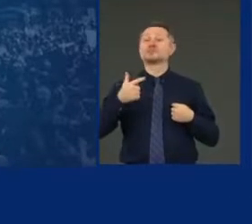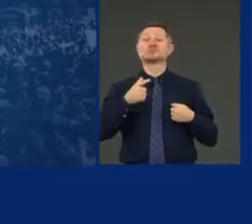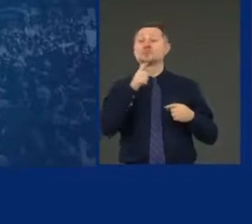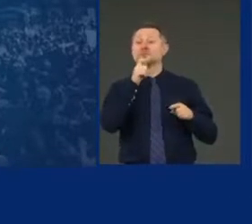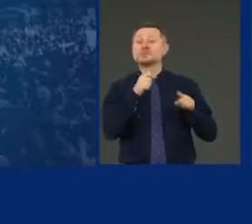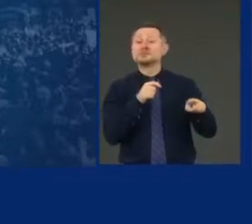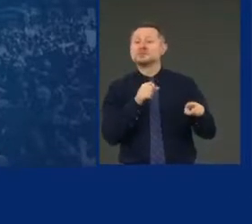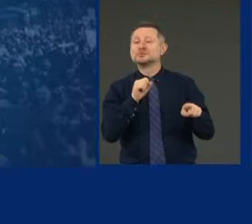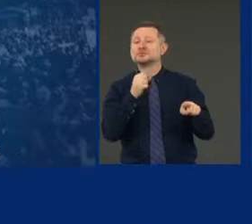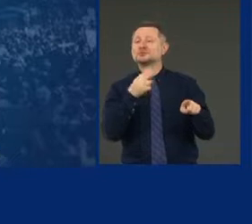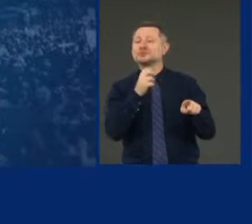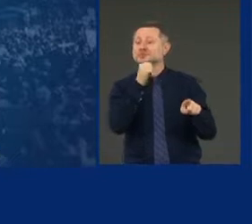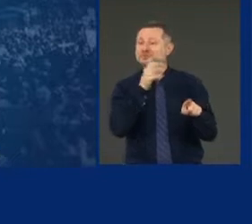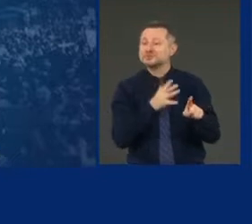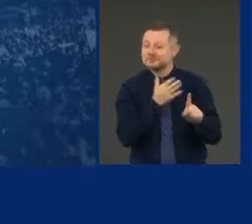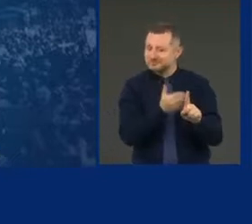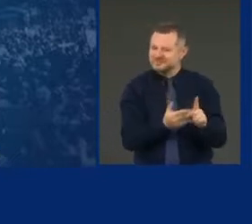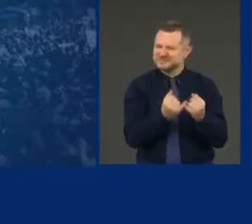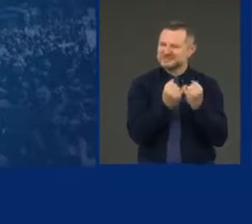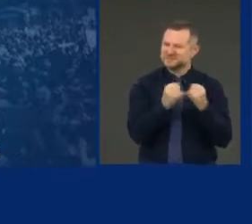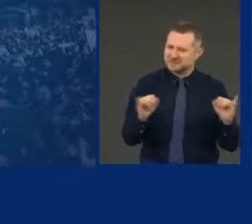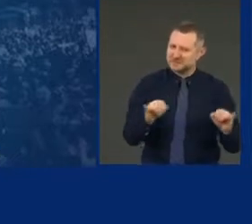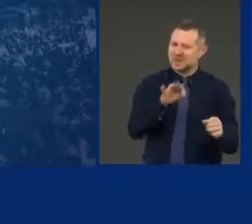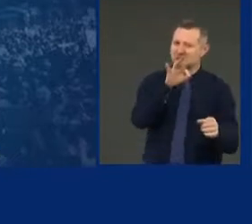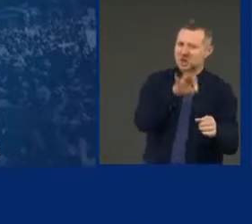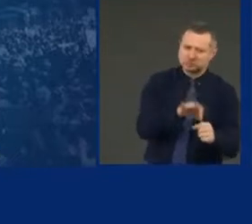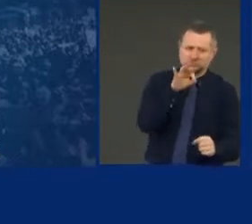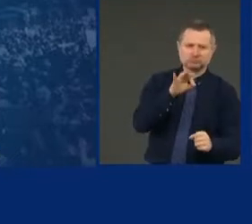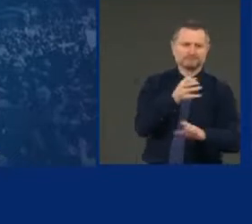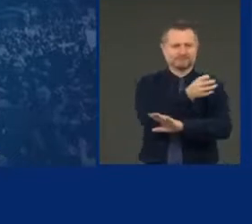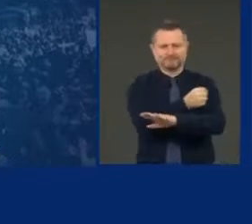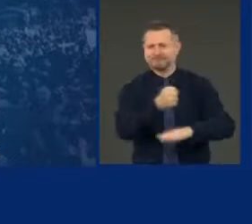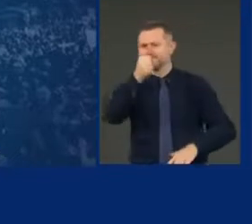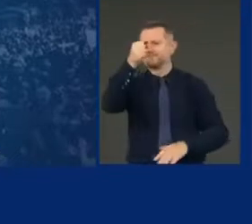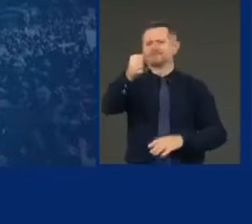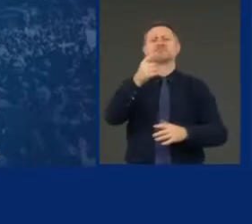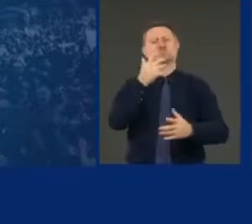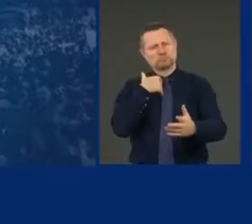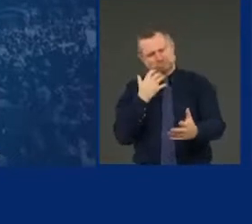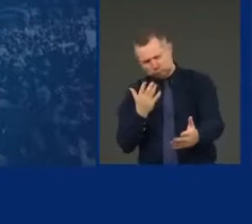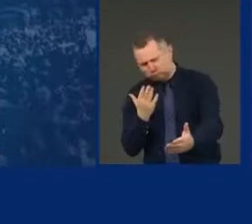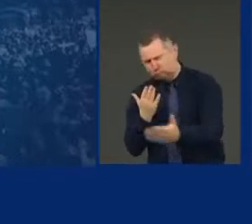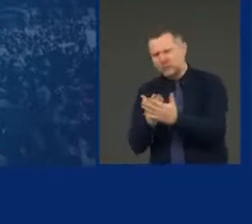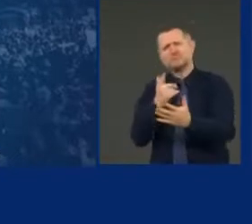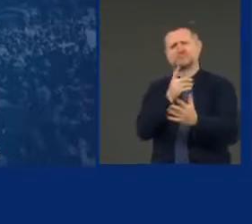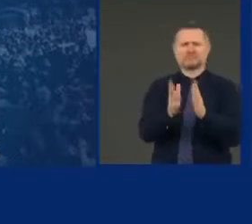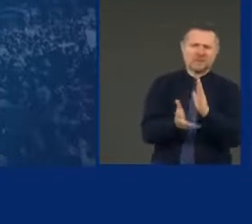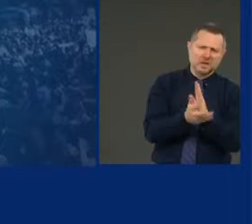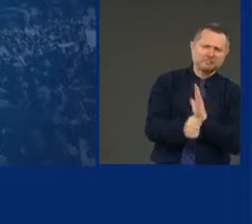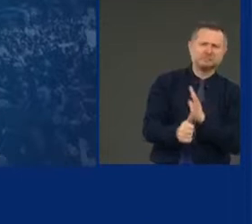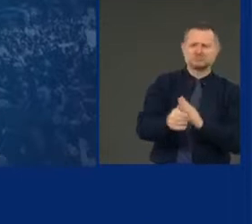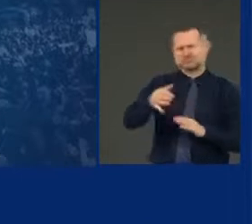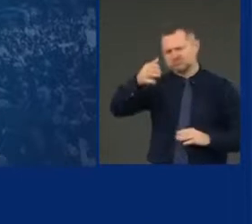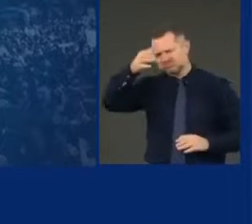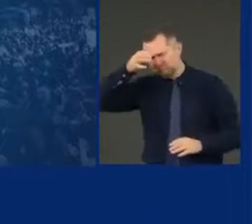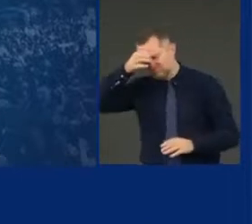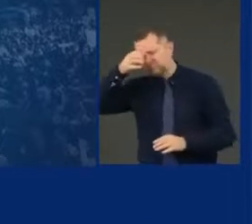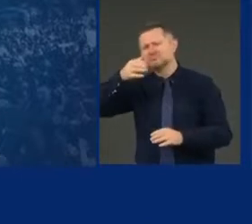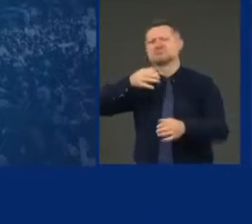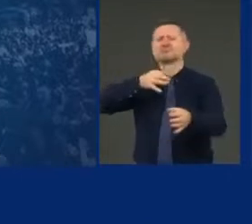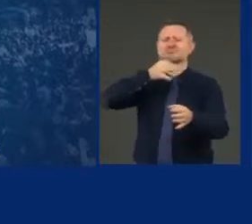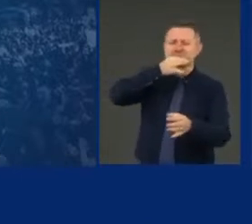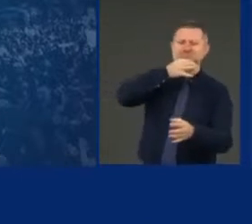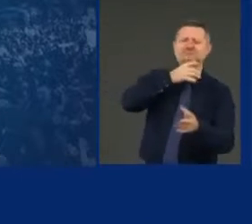official. She has proven herself competent and capable in being independent, and we're going to ask